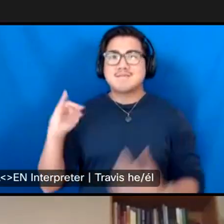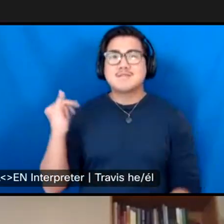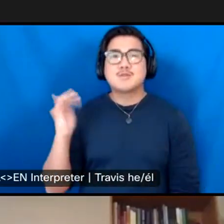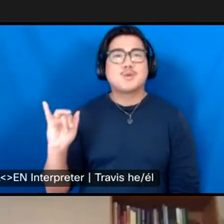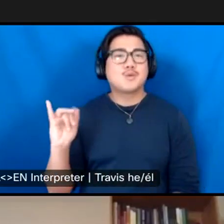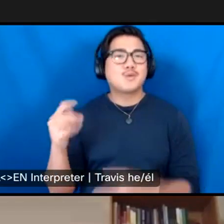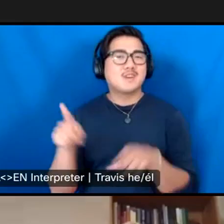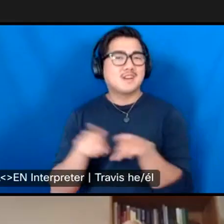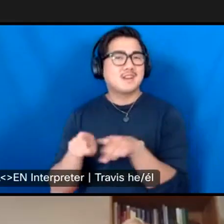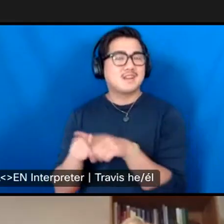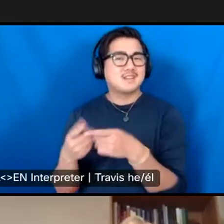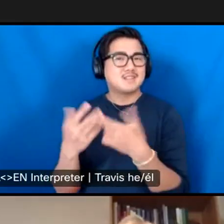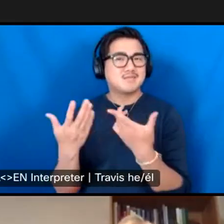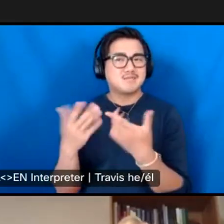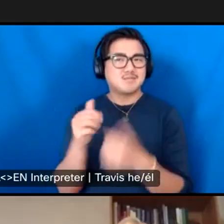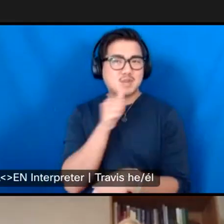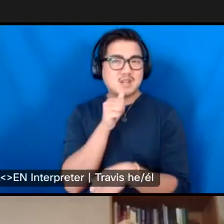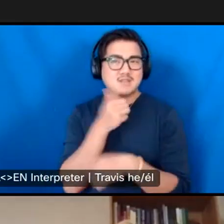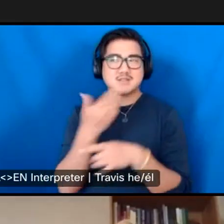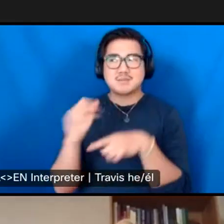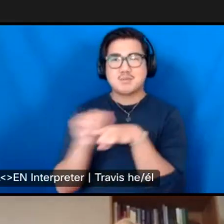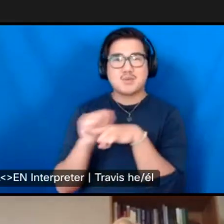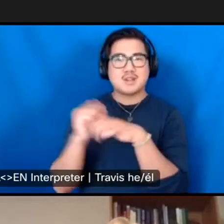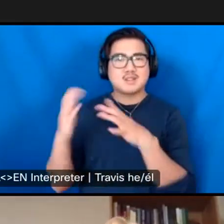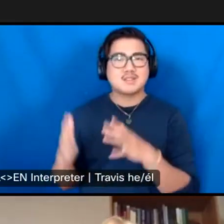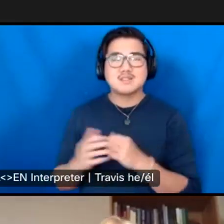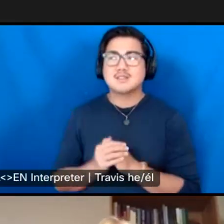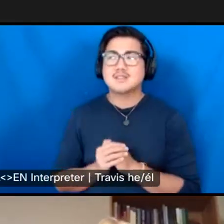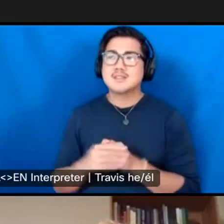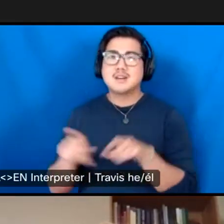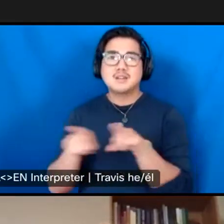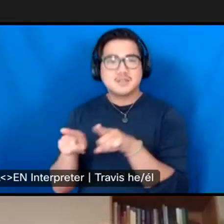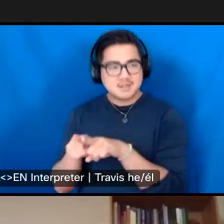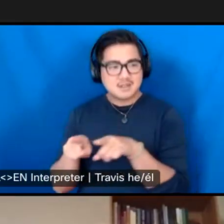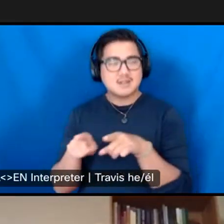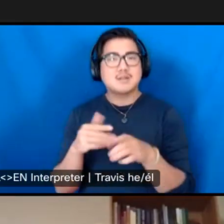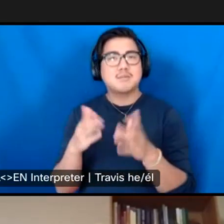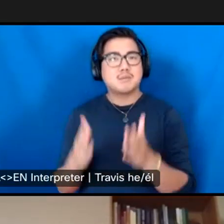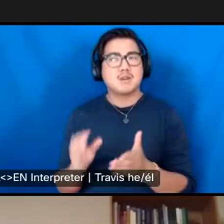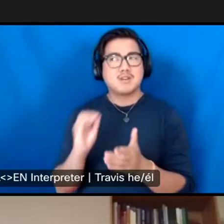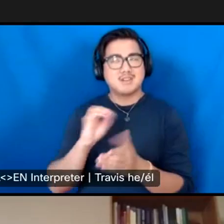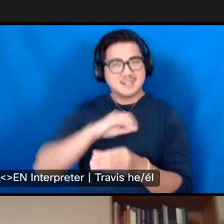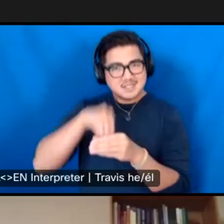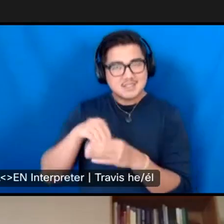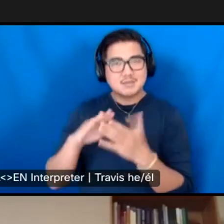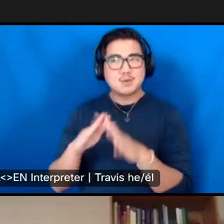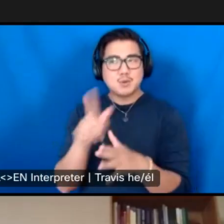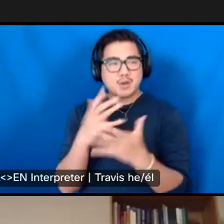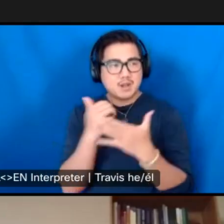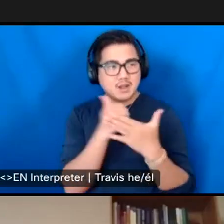owner and as a member of the community who wants to do things differently and wants to help